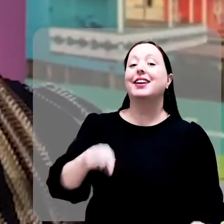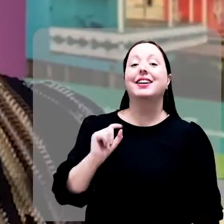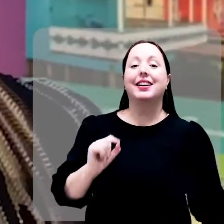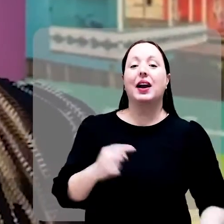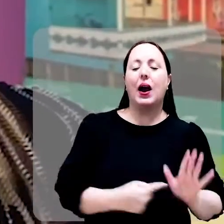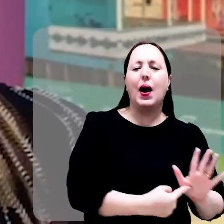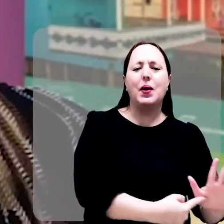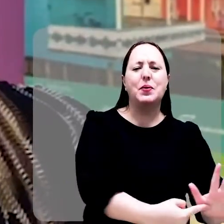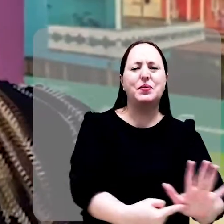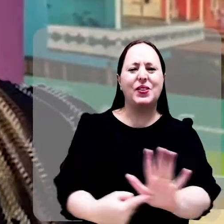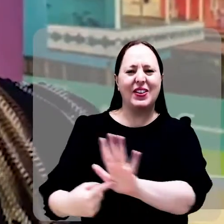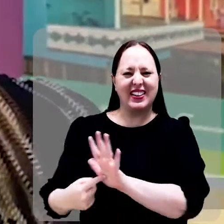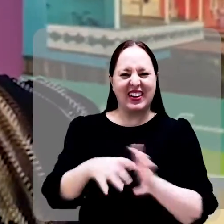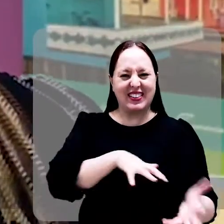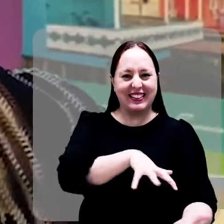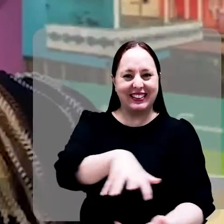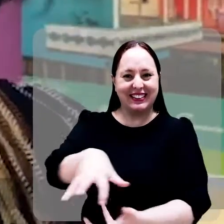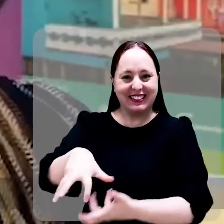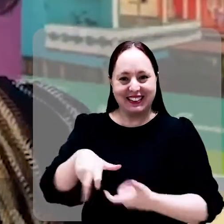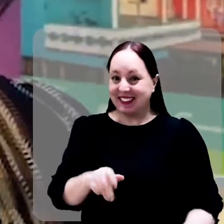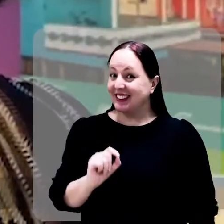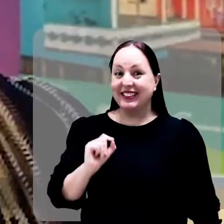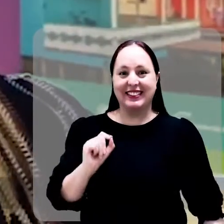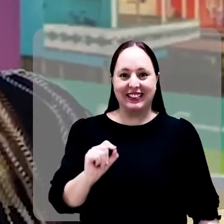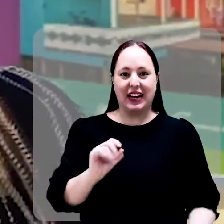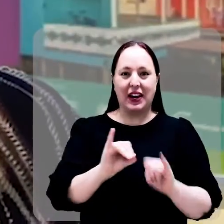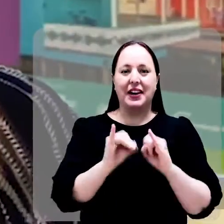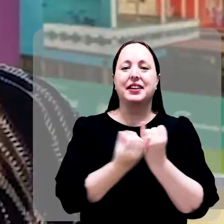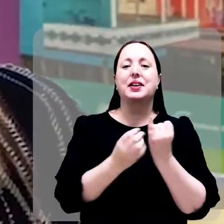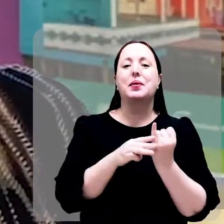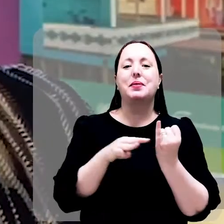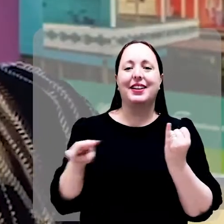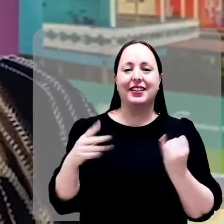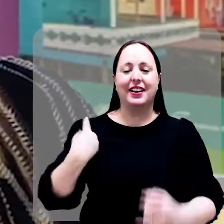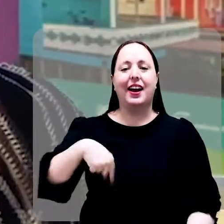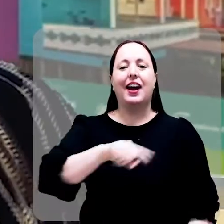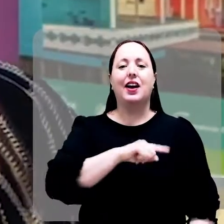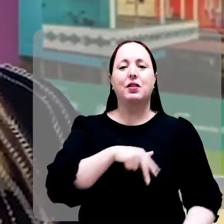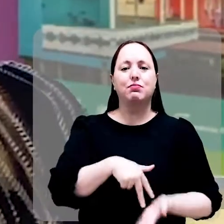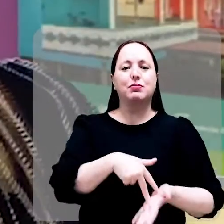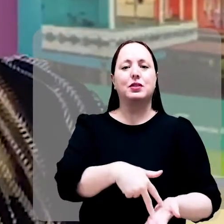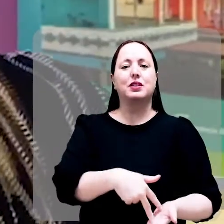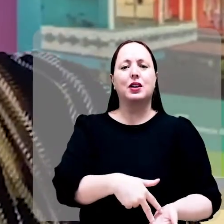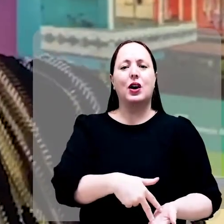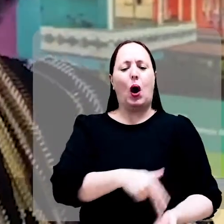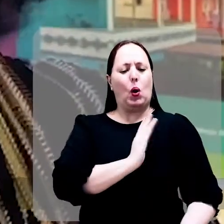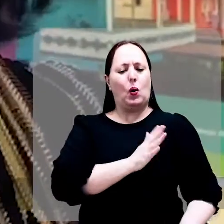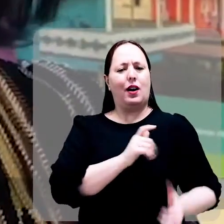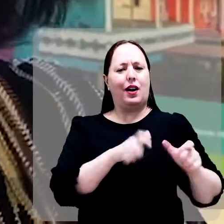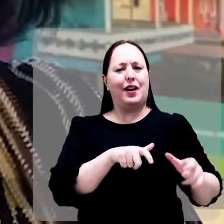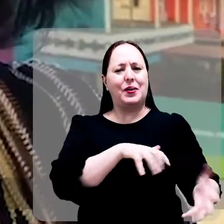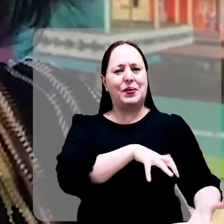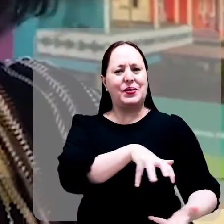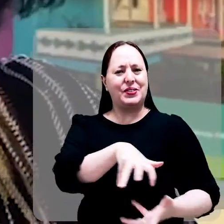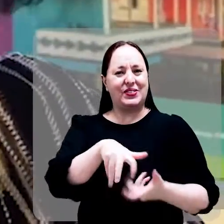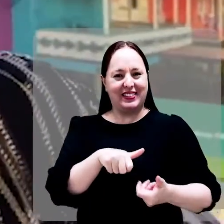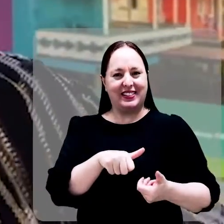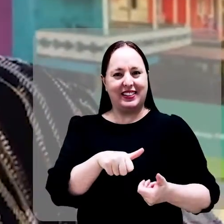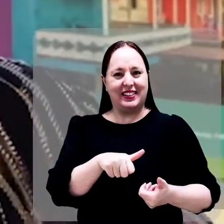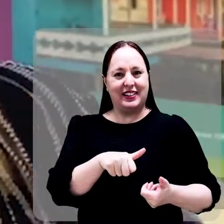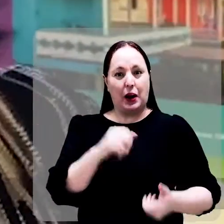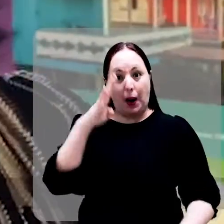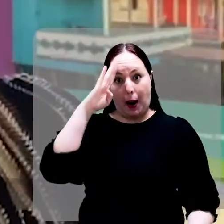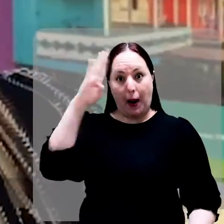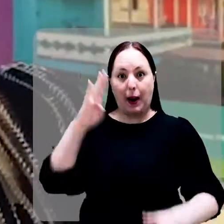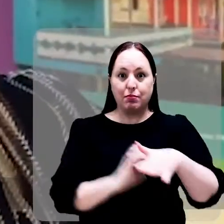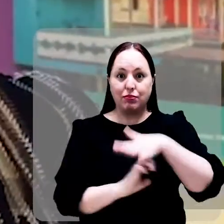aqui era mostrar para o mundo o Marajó. Nós estamos aqui no coração do mundo. Os